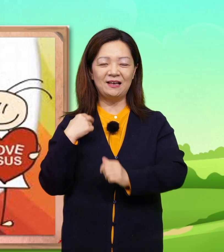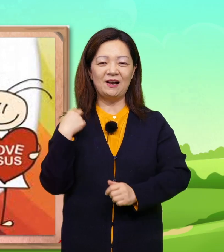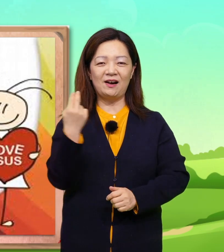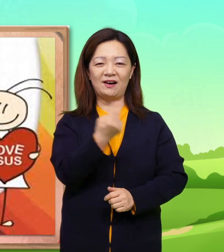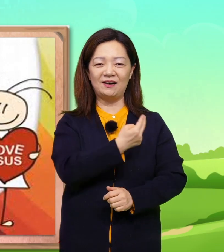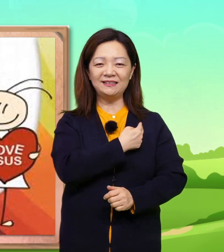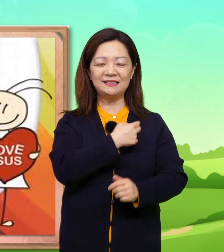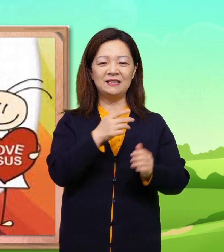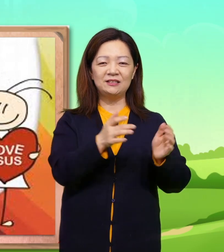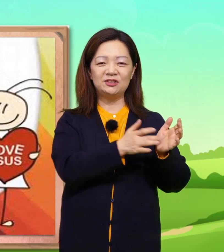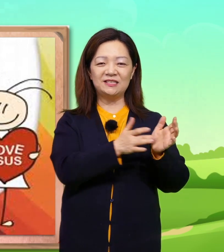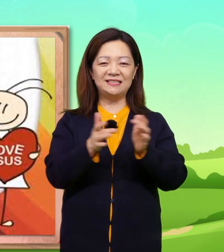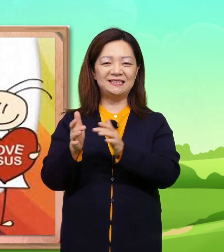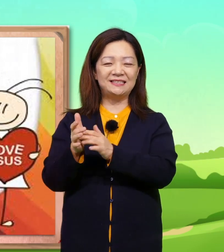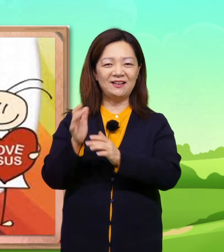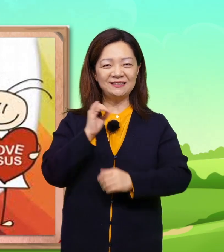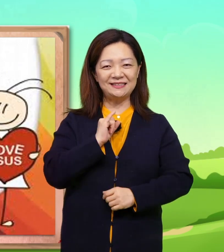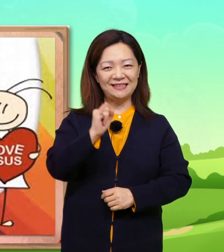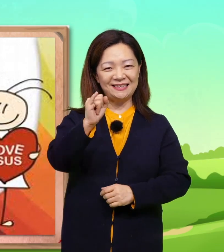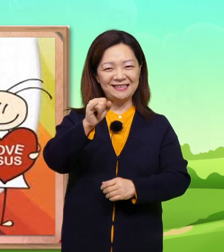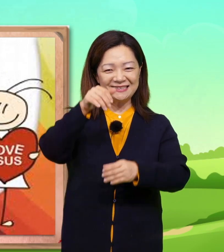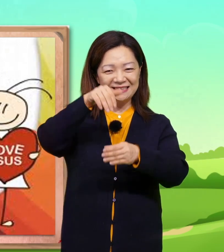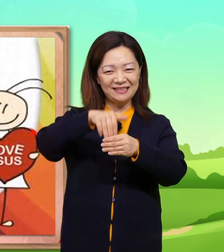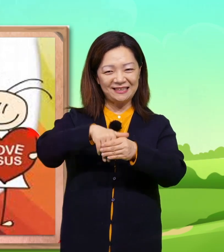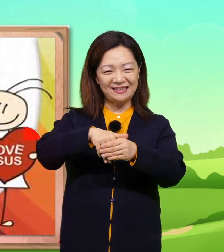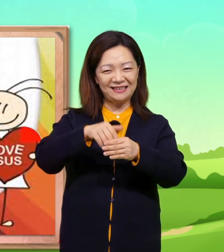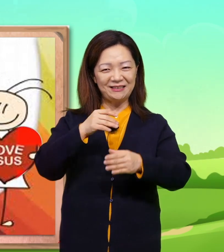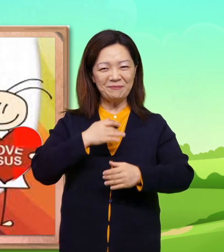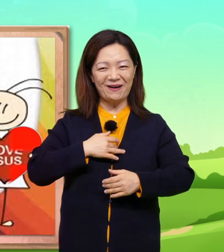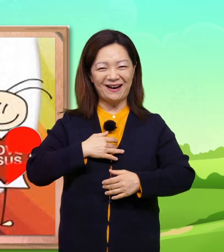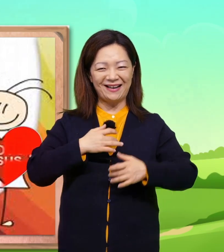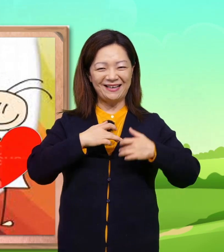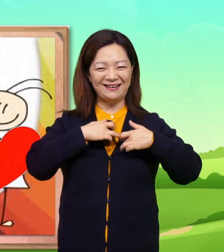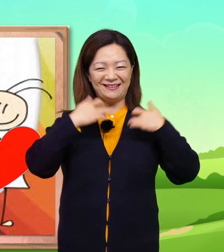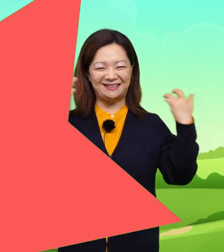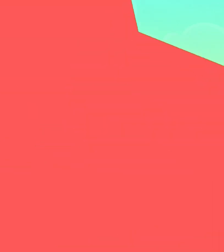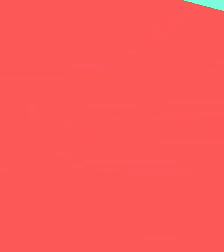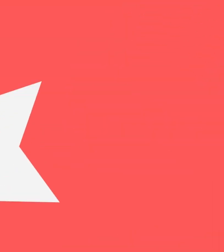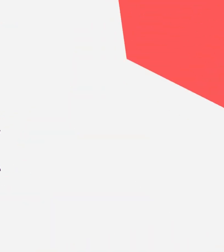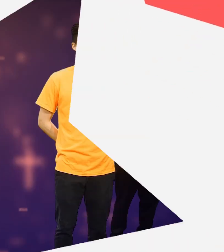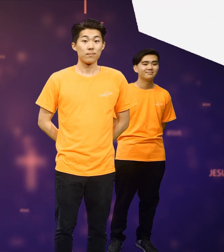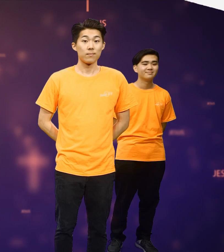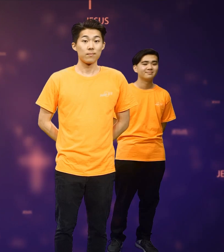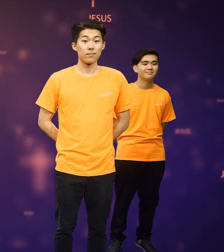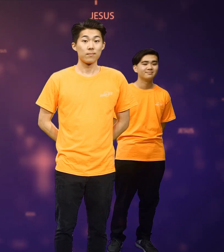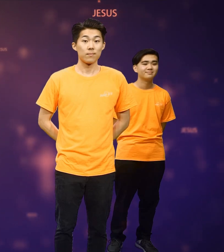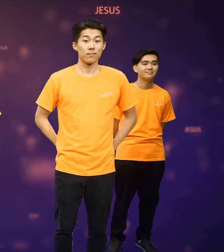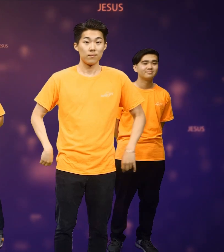with us. Jesus is in my heart.